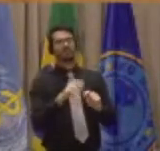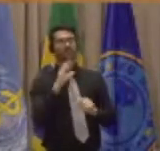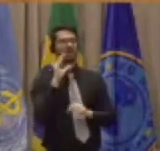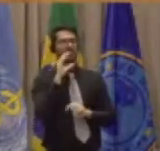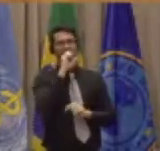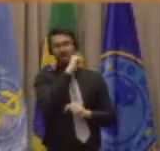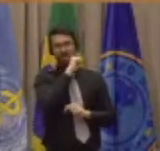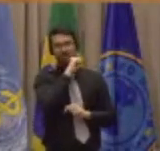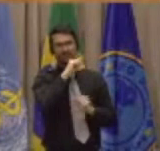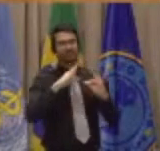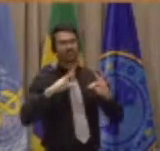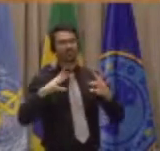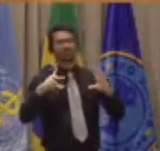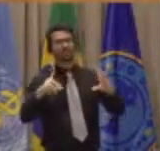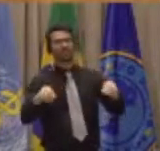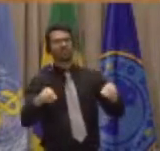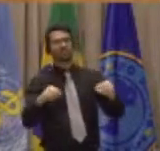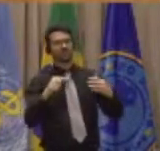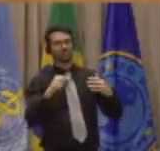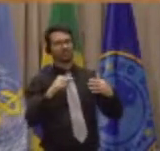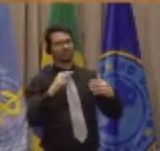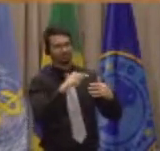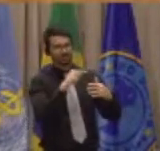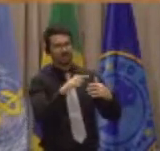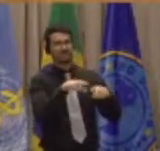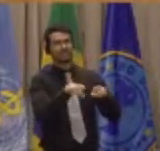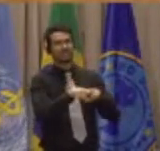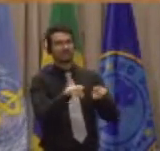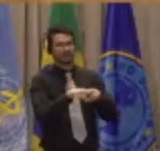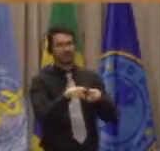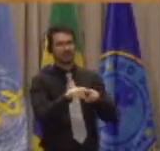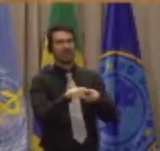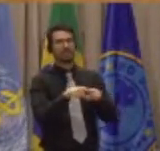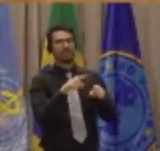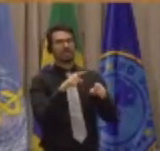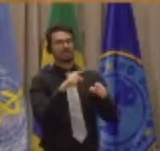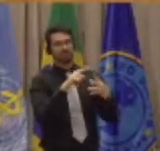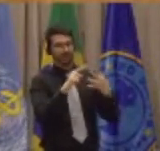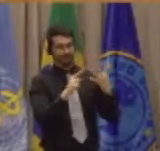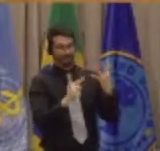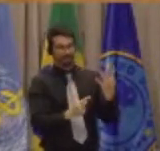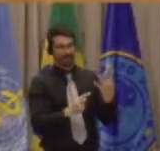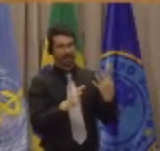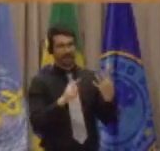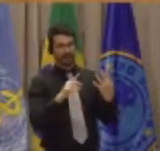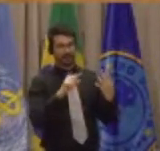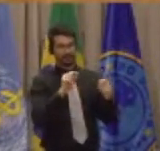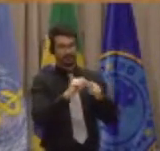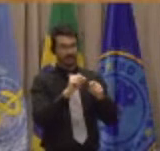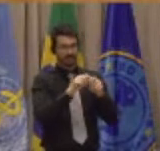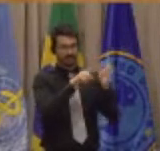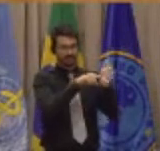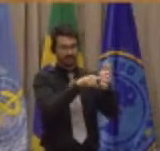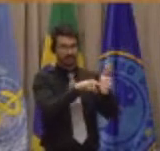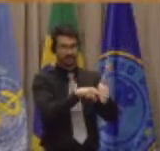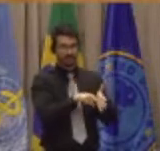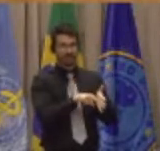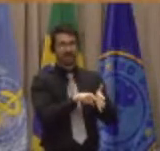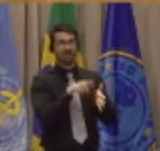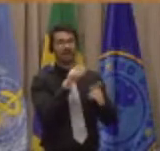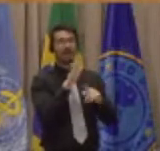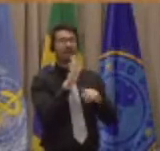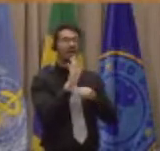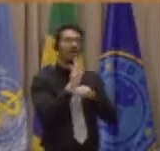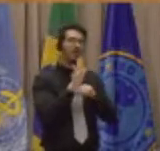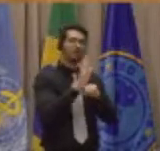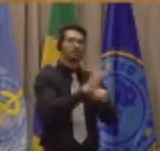in a very quick way that all these elements and leaderships that we did in the real